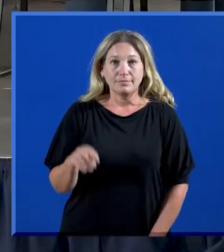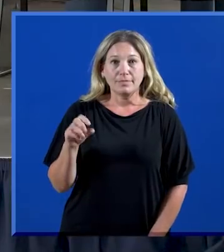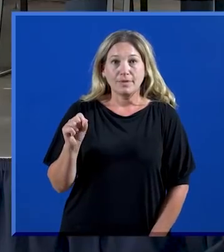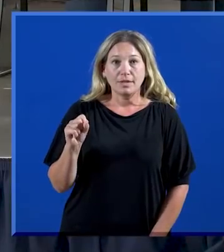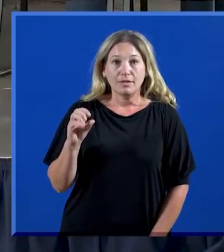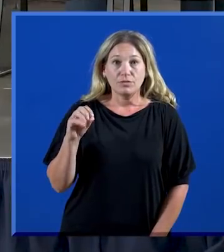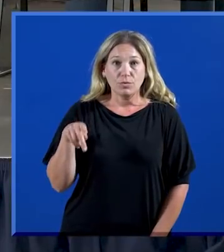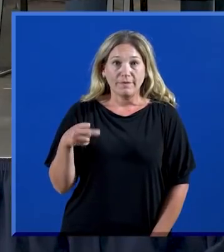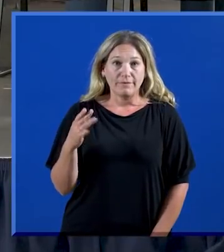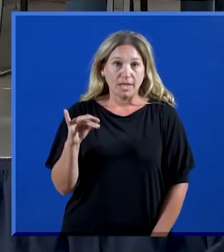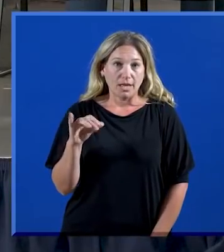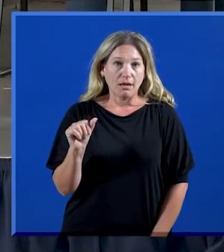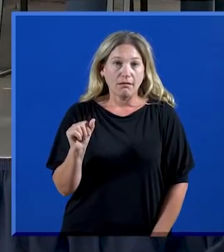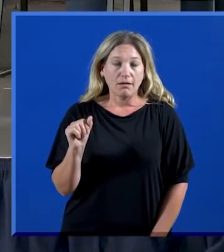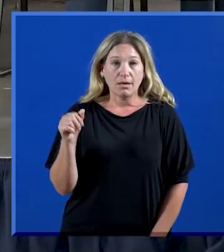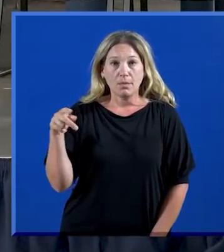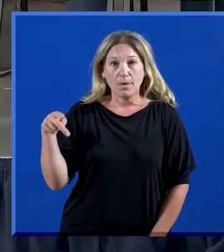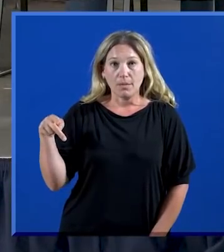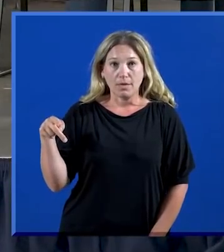Sophia Pipemeyer.